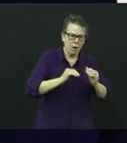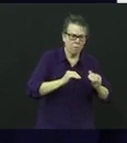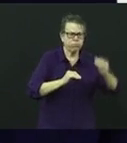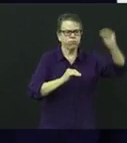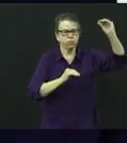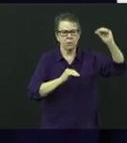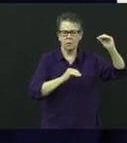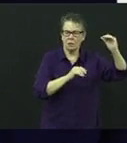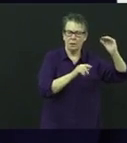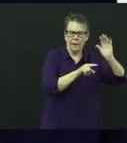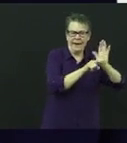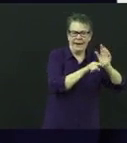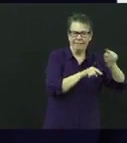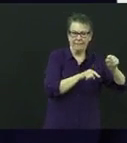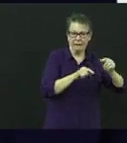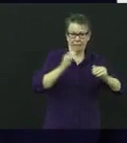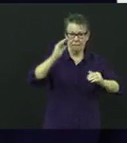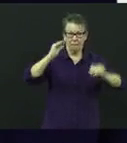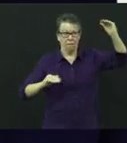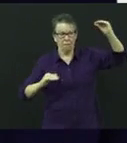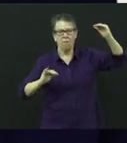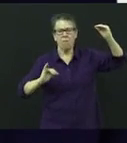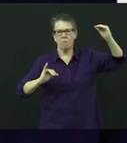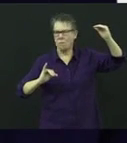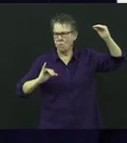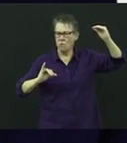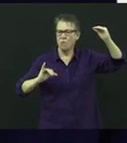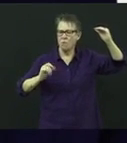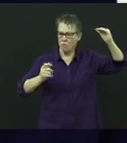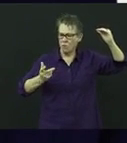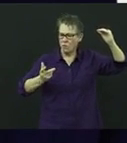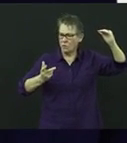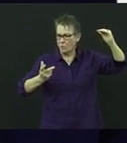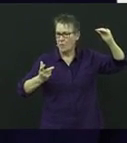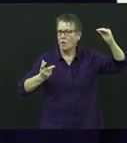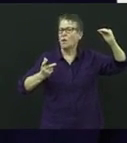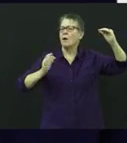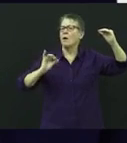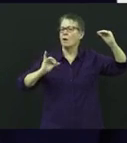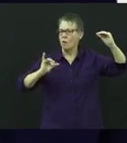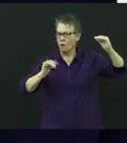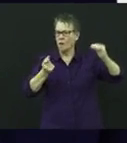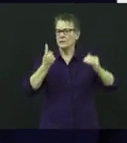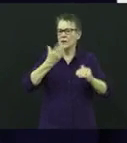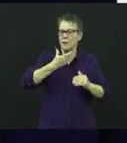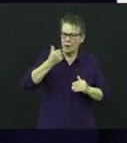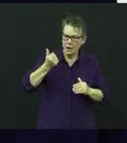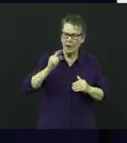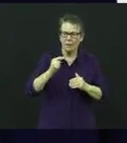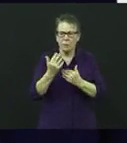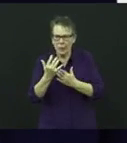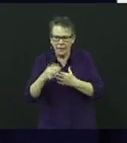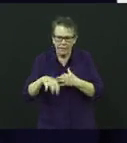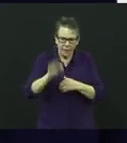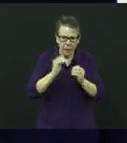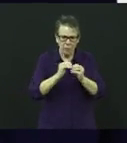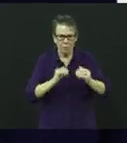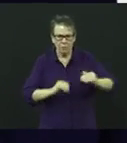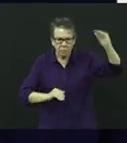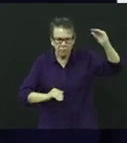with another respiratory virus. So we're working around the clock, and our public health and emergency preparedness response